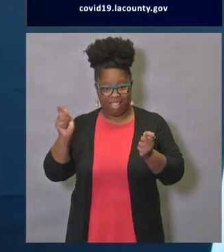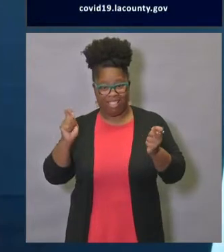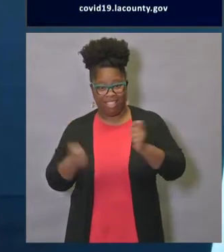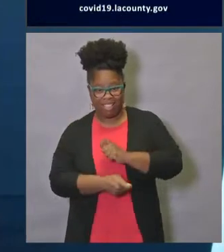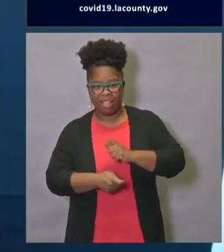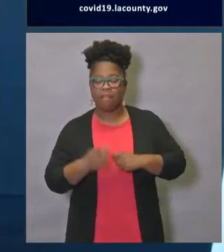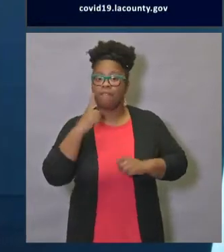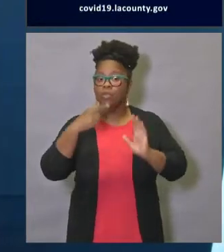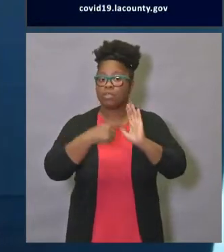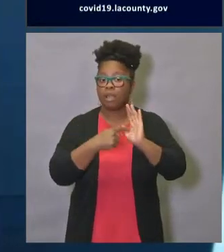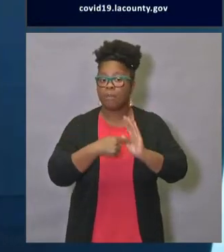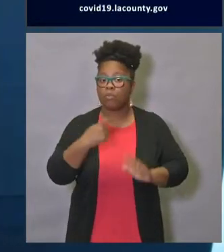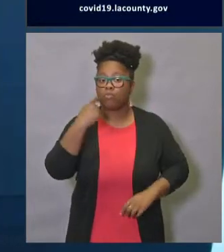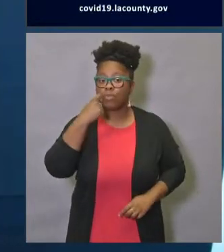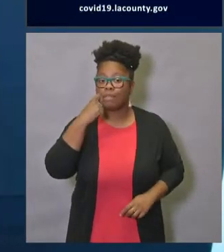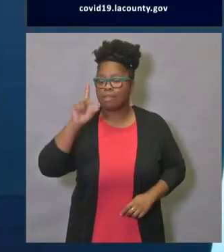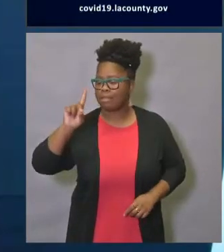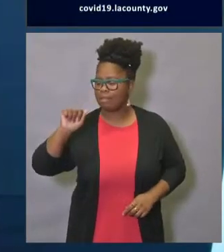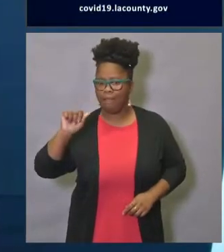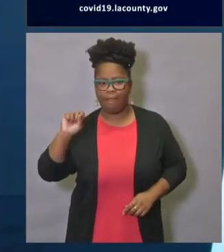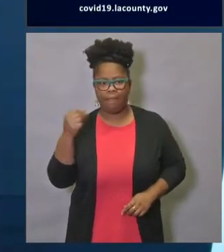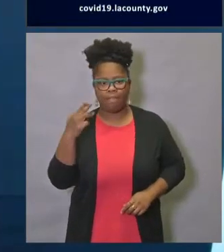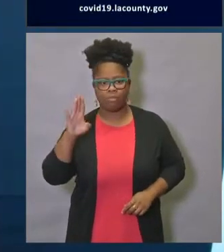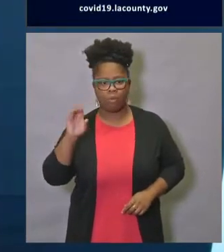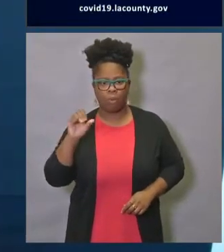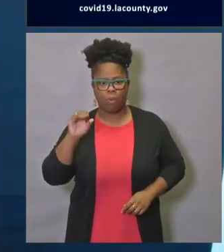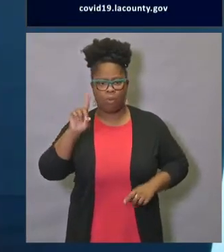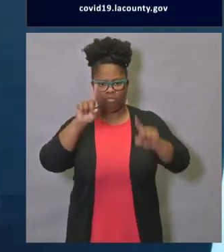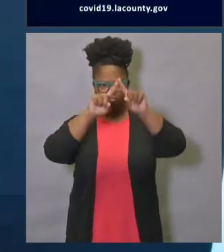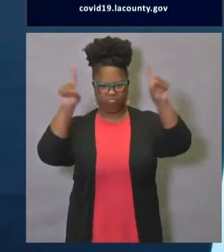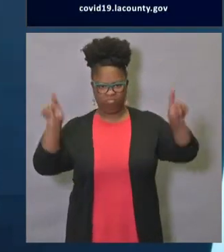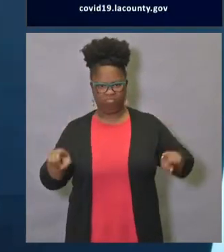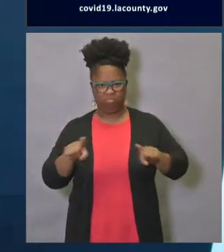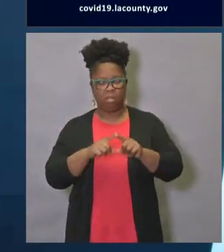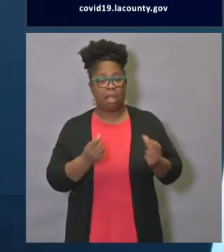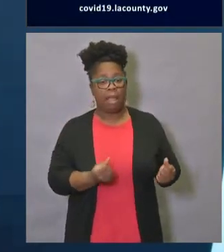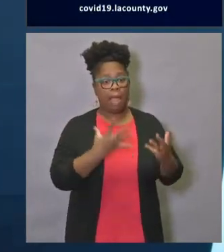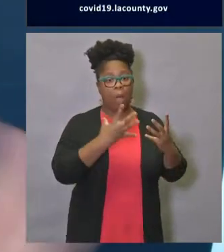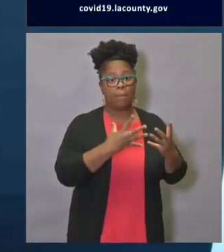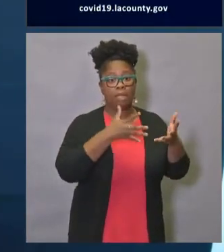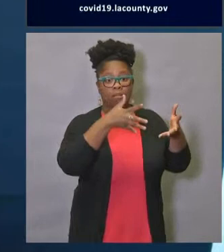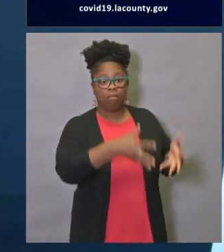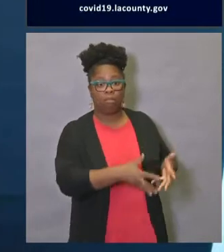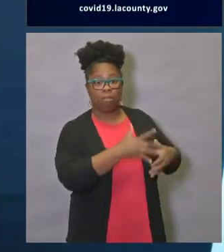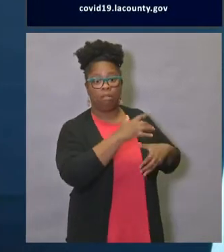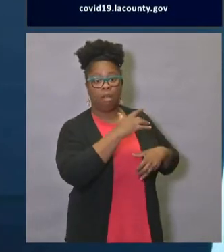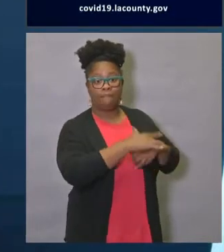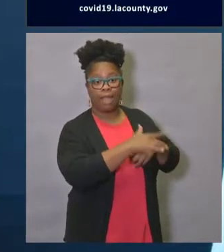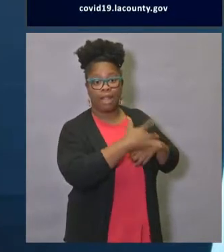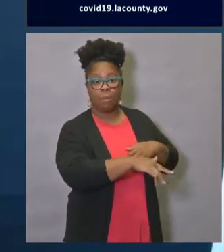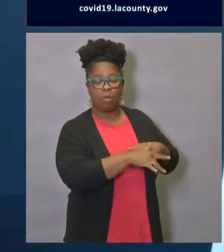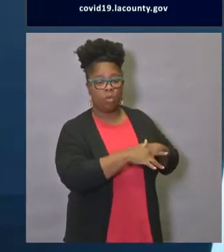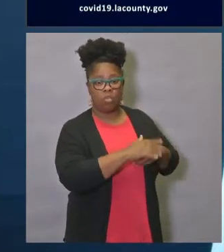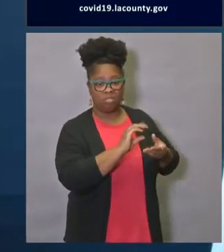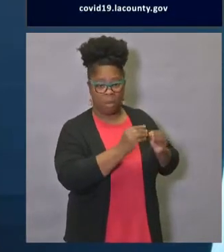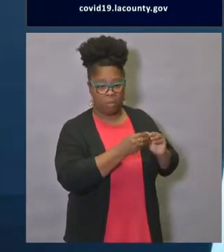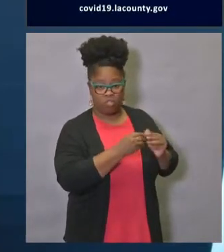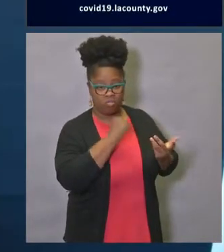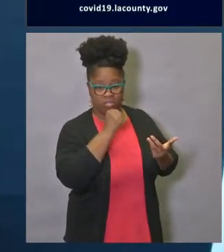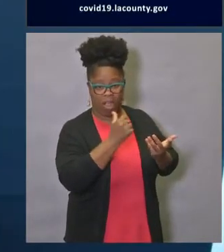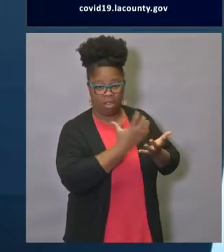most recent version of the dashboard that the number of both unused slots is growing steadily, with currently